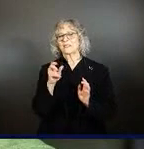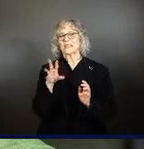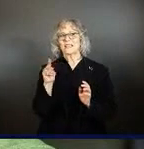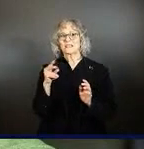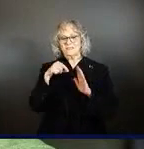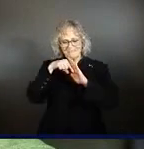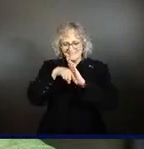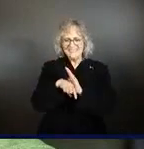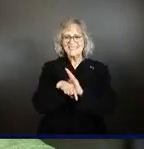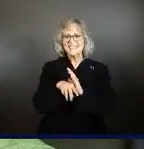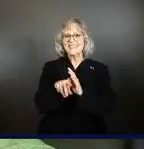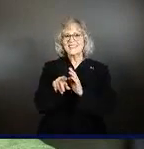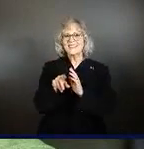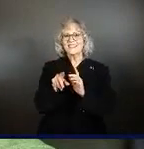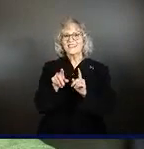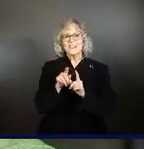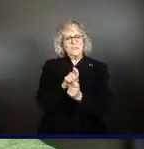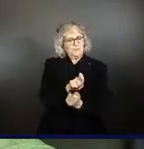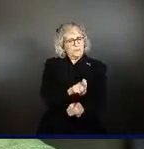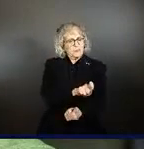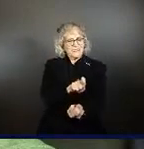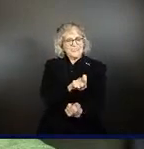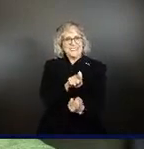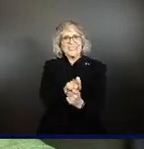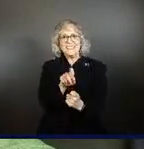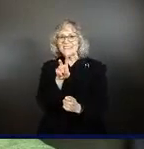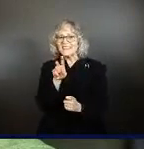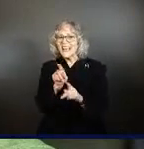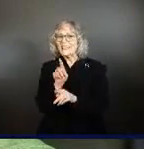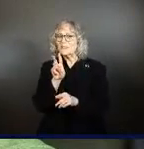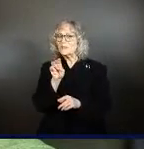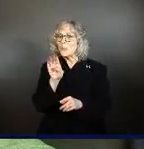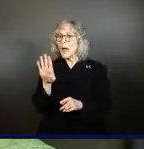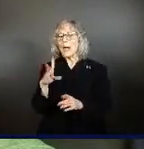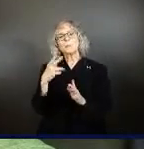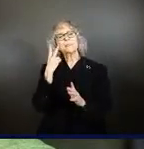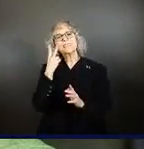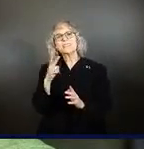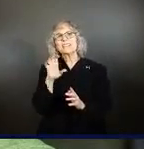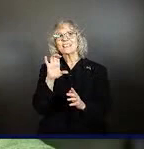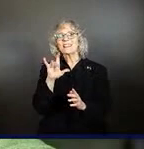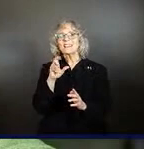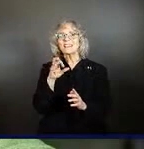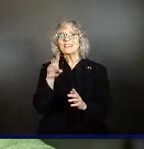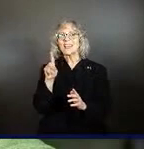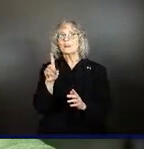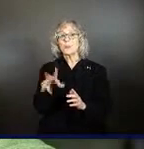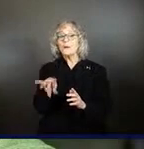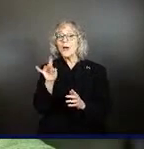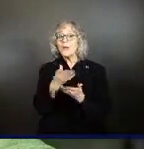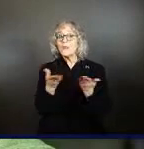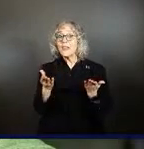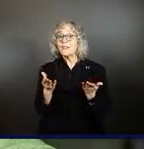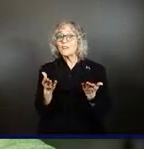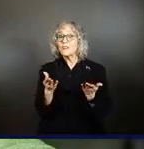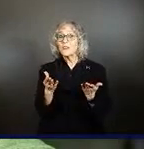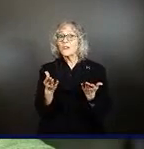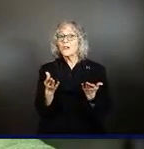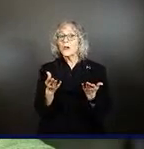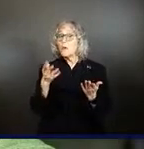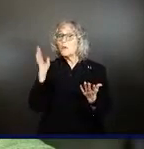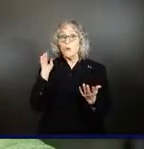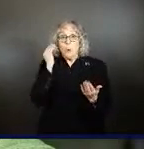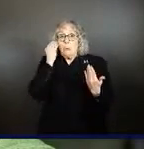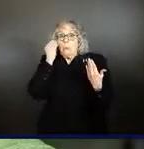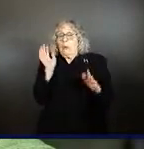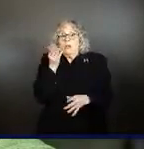detail as precise as what Webb Eyes presents to us, you actually found things that you believed that they were not there